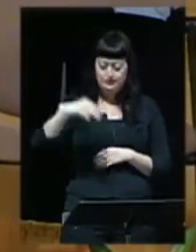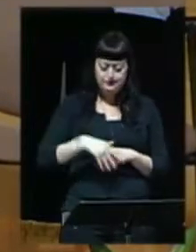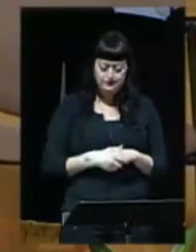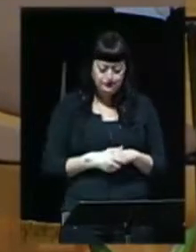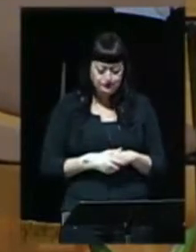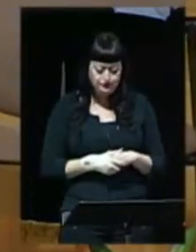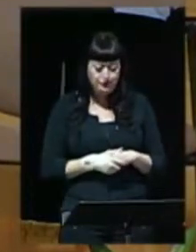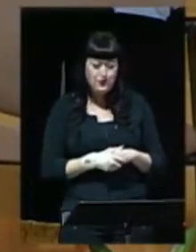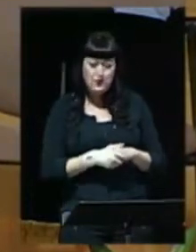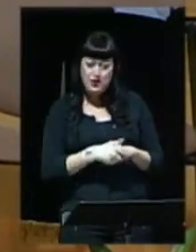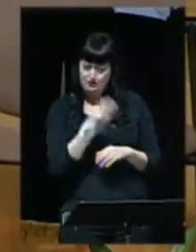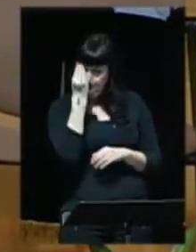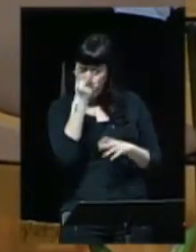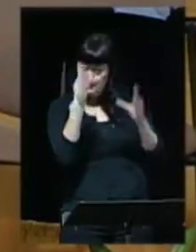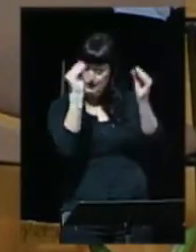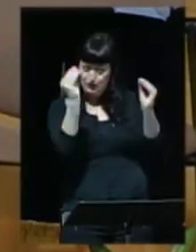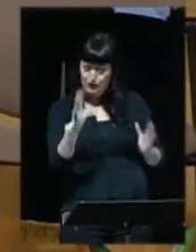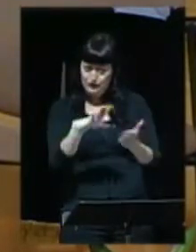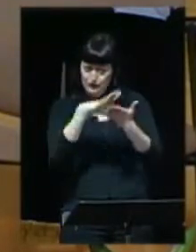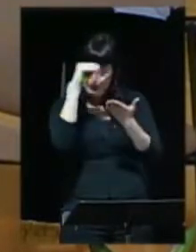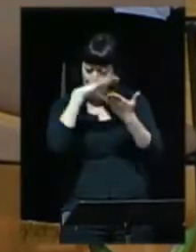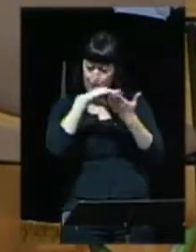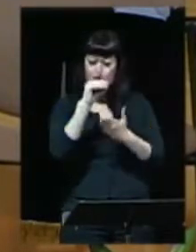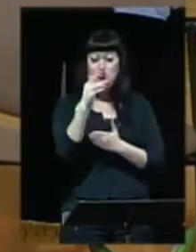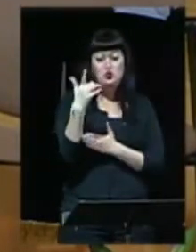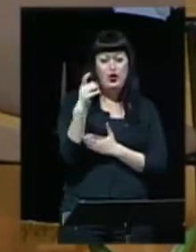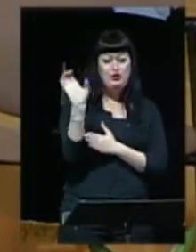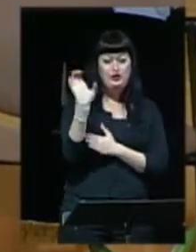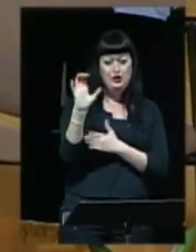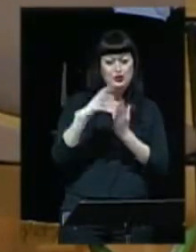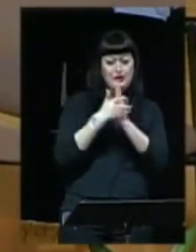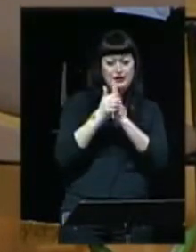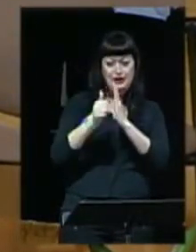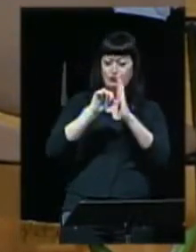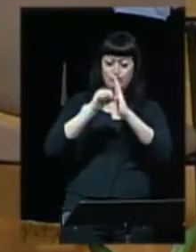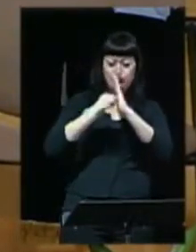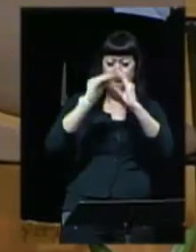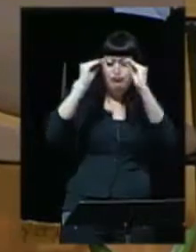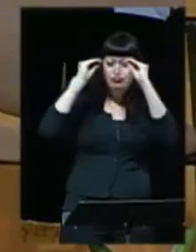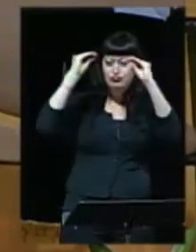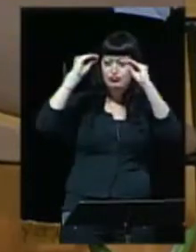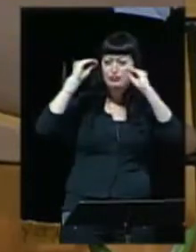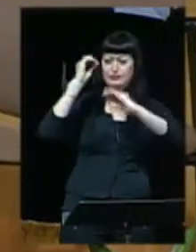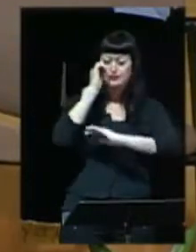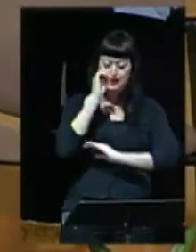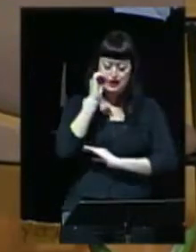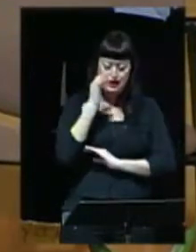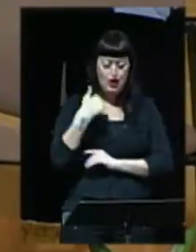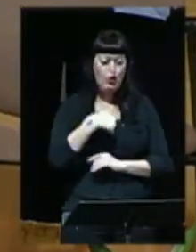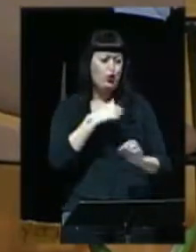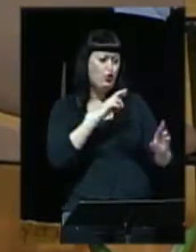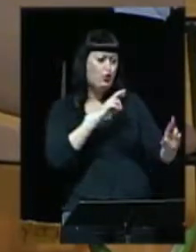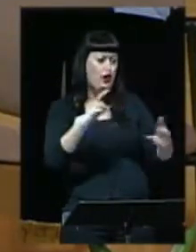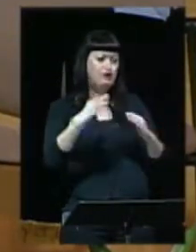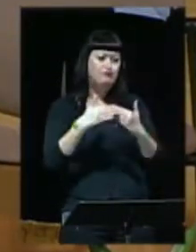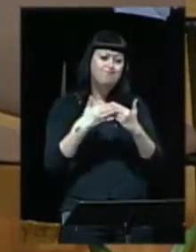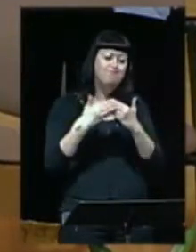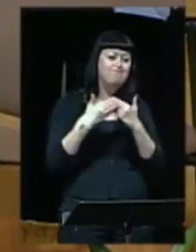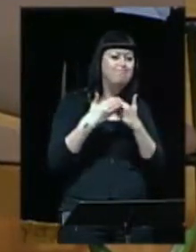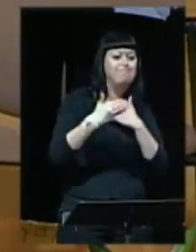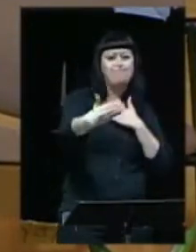Yes, teachers, we have learned those 21st century skills that you emphasize daily, and we are ready to begin our